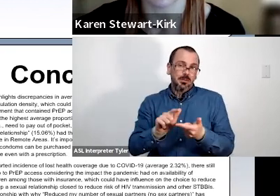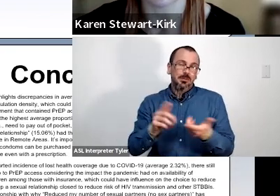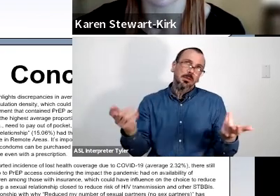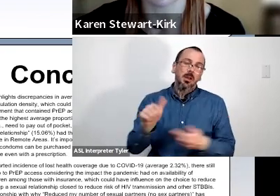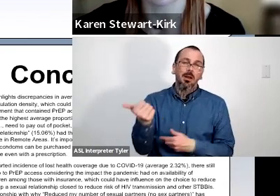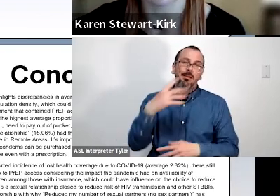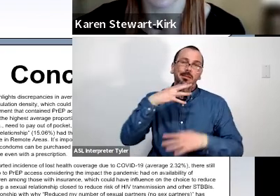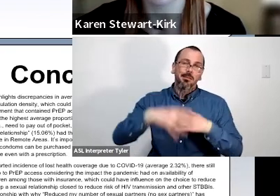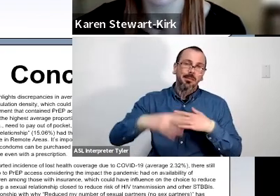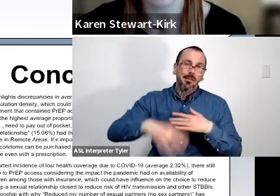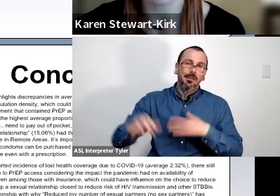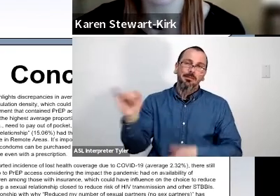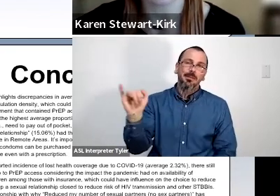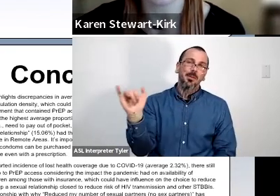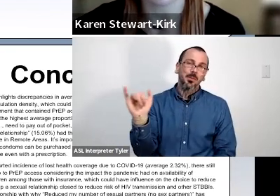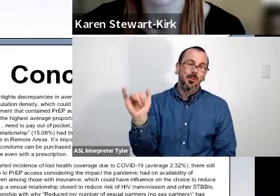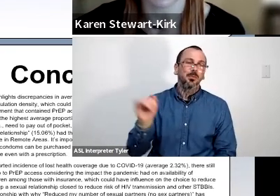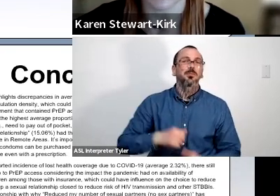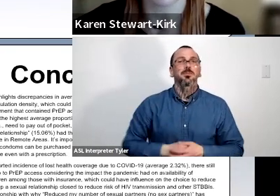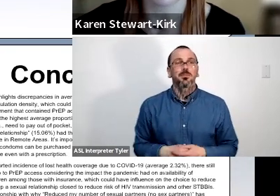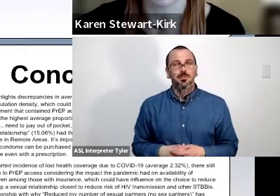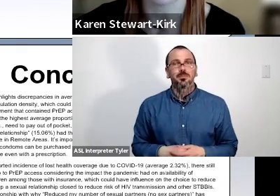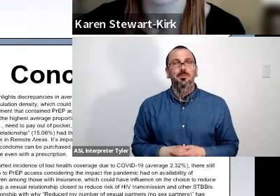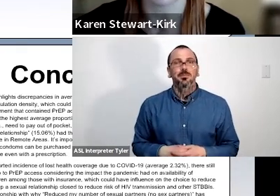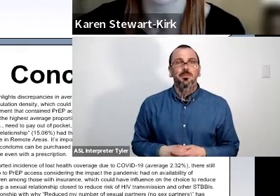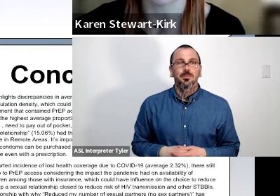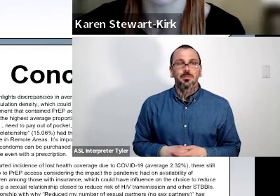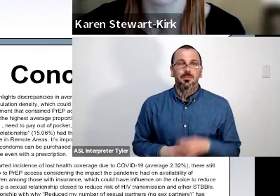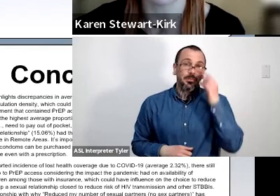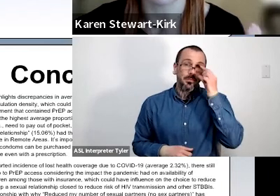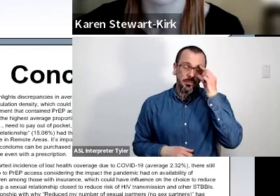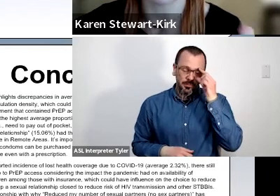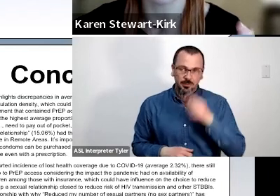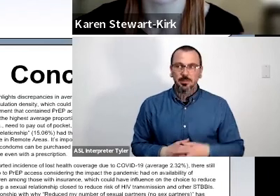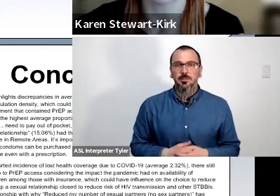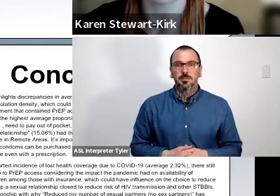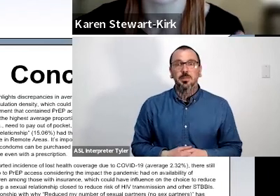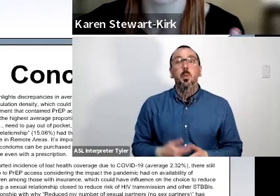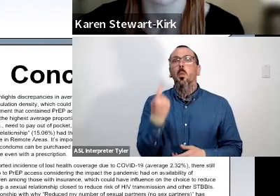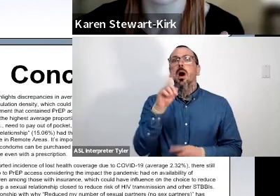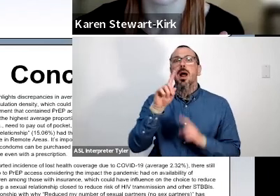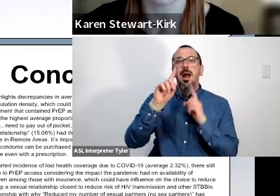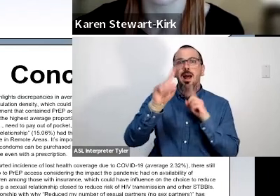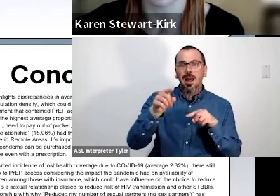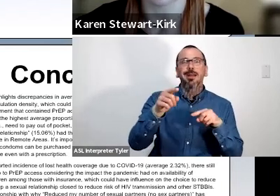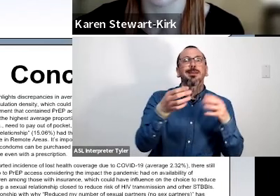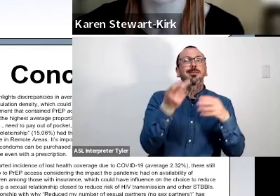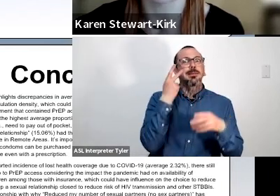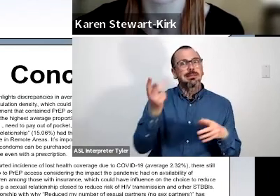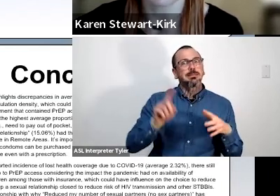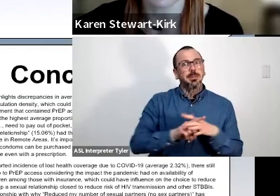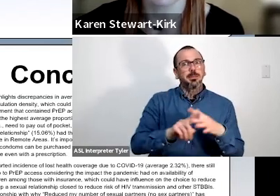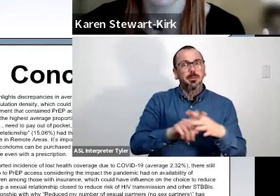bloodborne infections. This may have a relationship with why I reduced my number of sexual partners was consistently reported regardless of lived